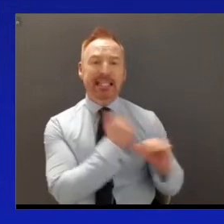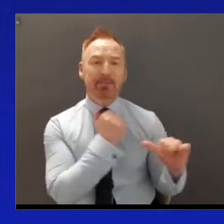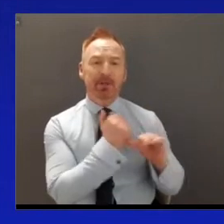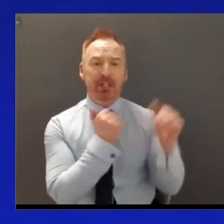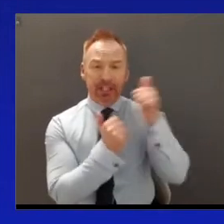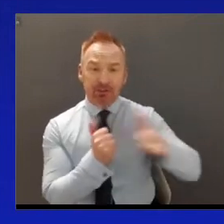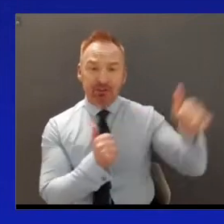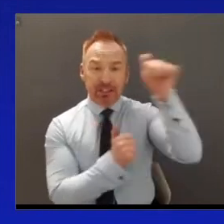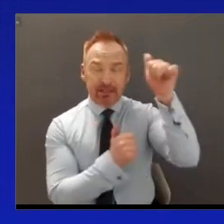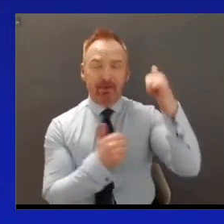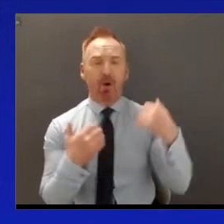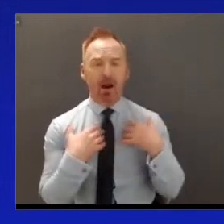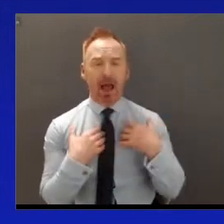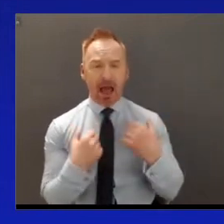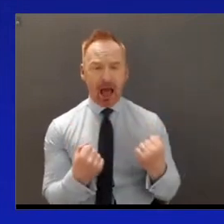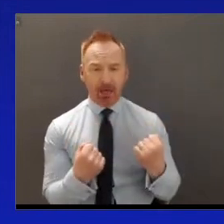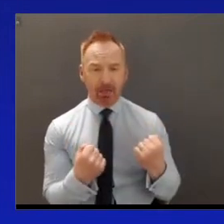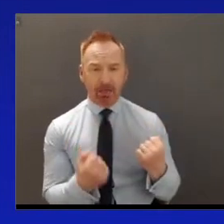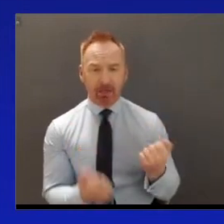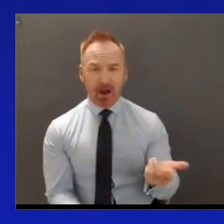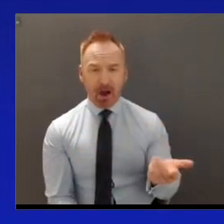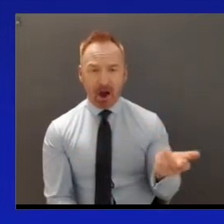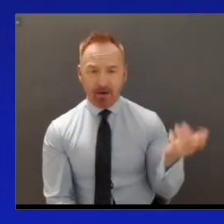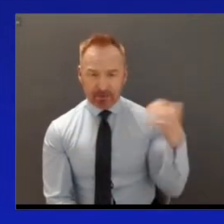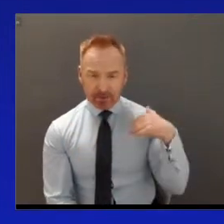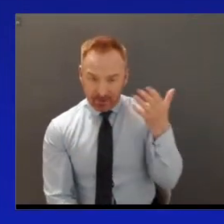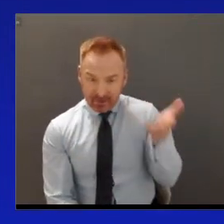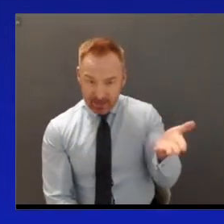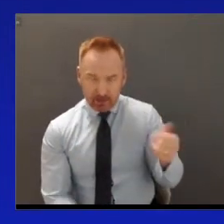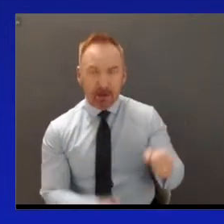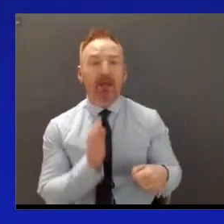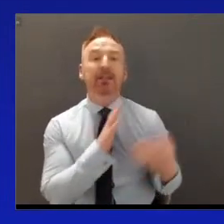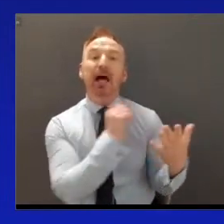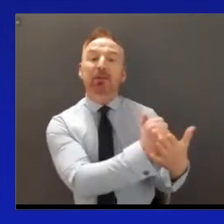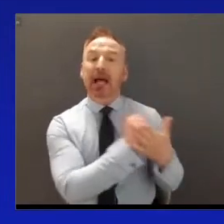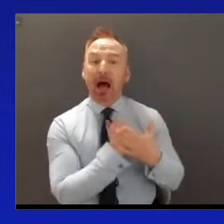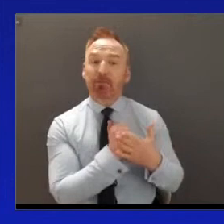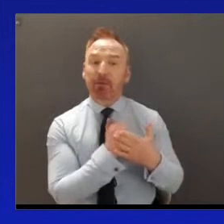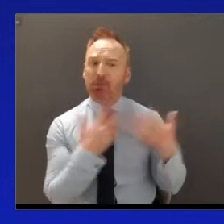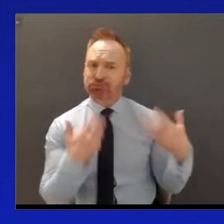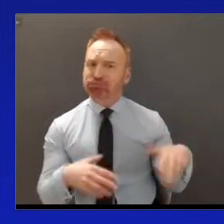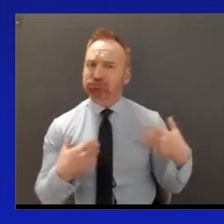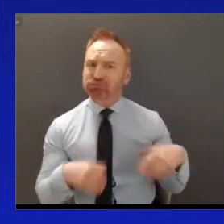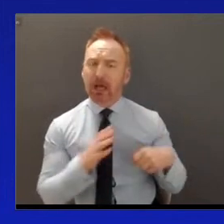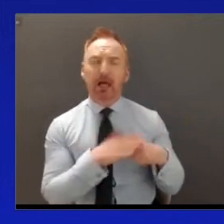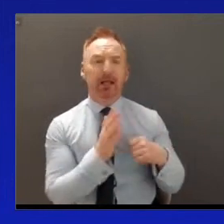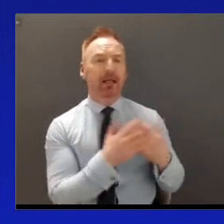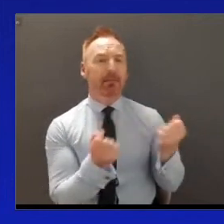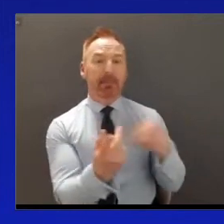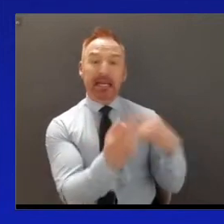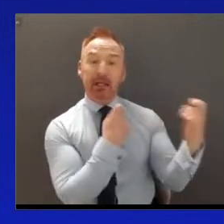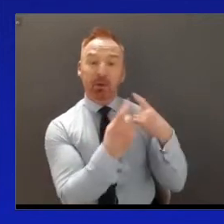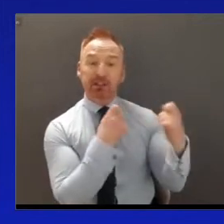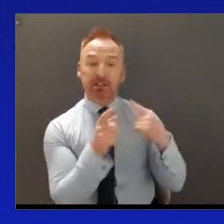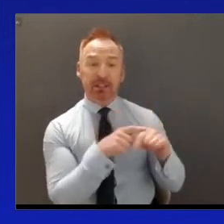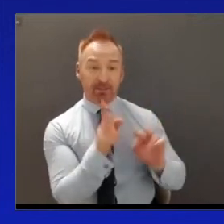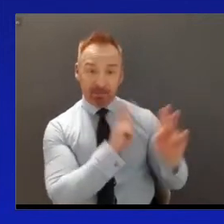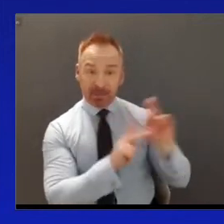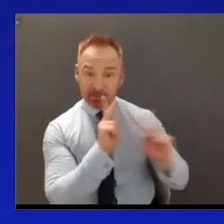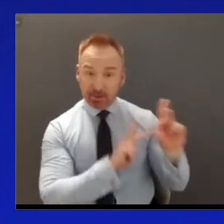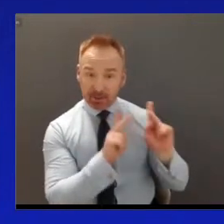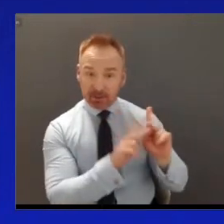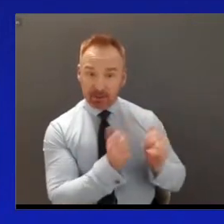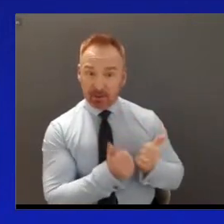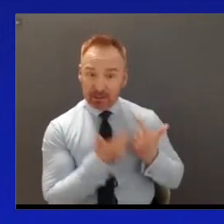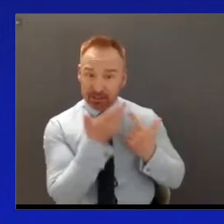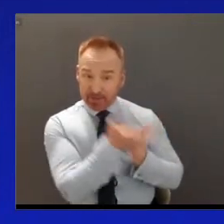Health Officer, was there, and that was very, very helpful because many, many questions by residents. One of the